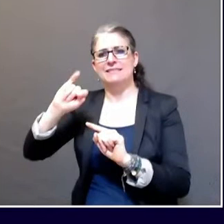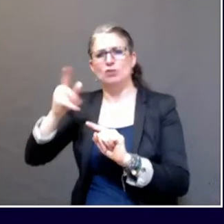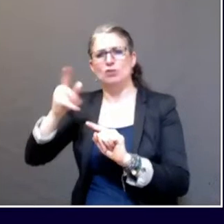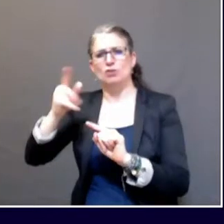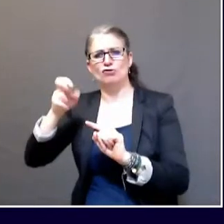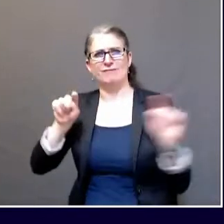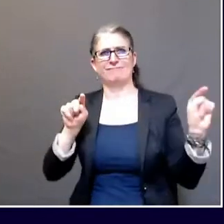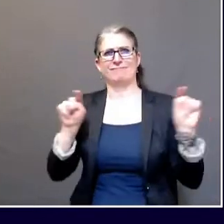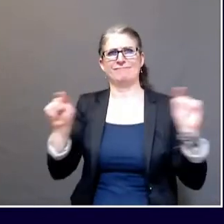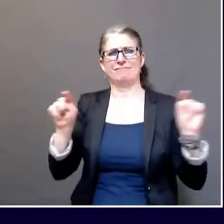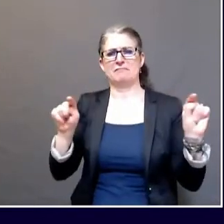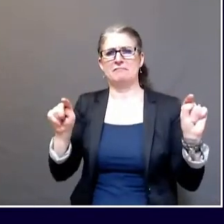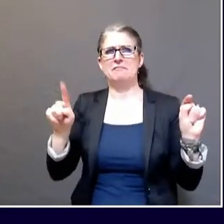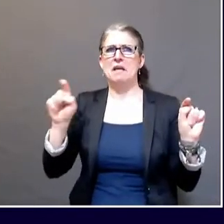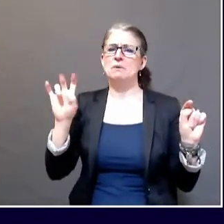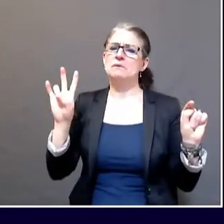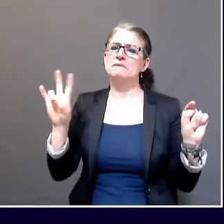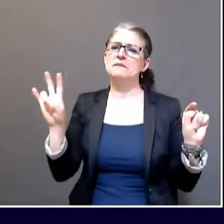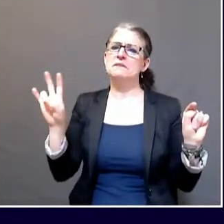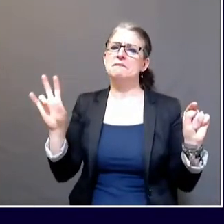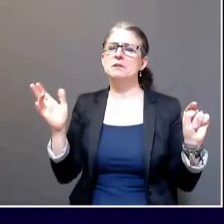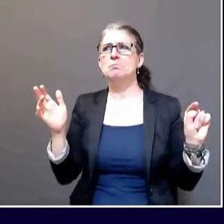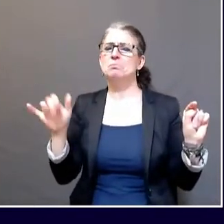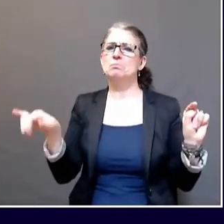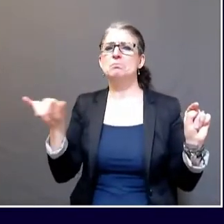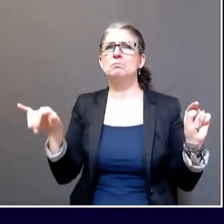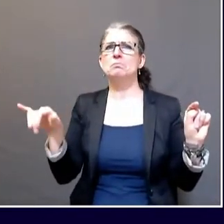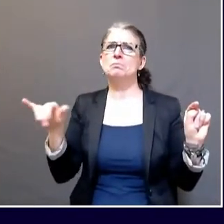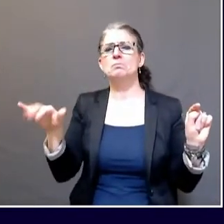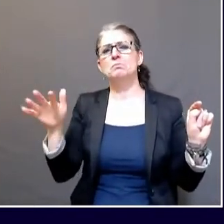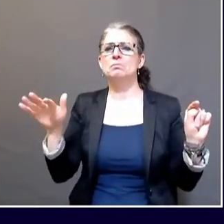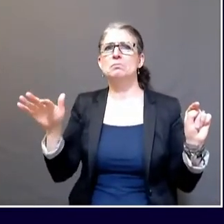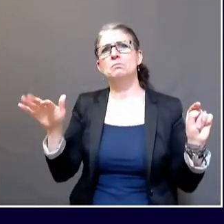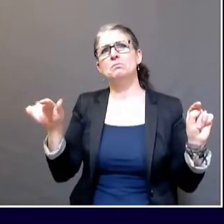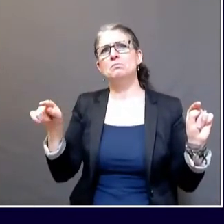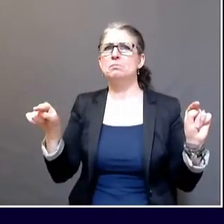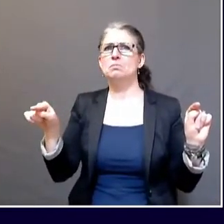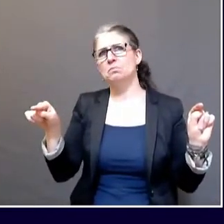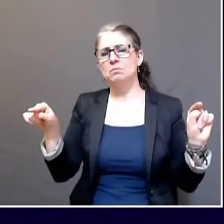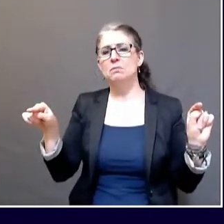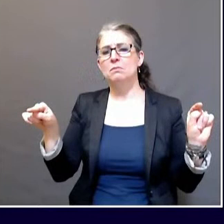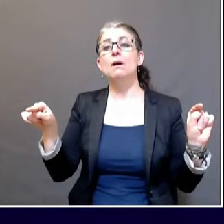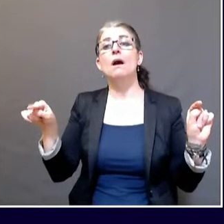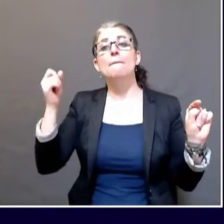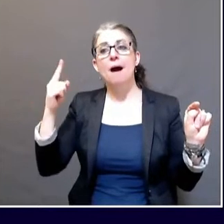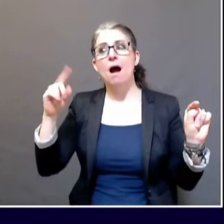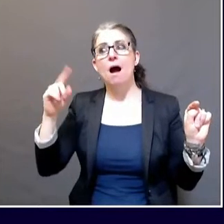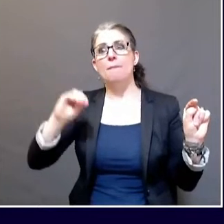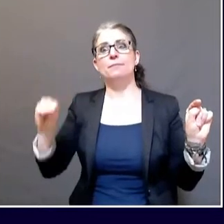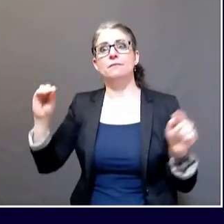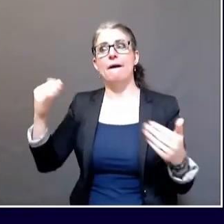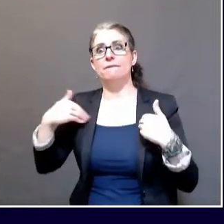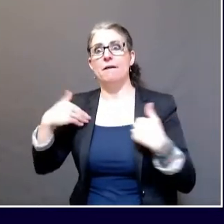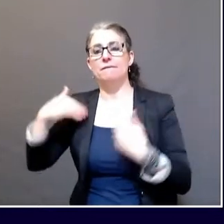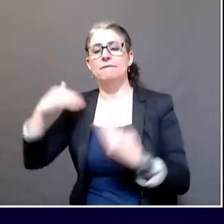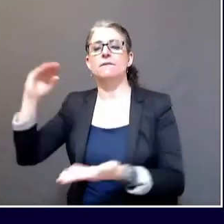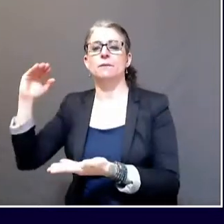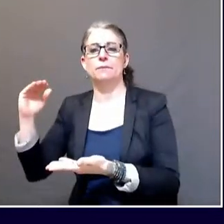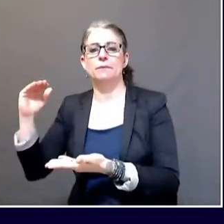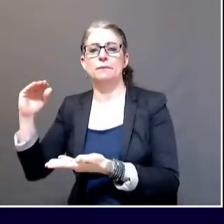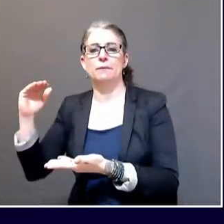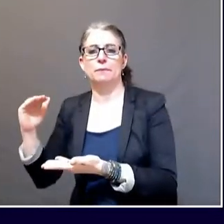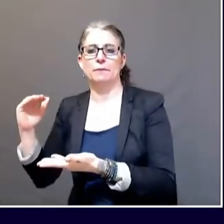steady, the positivity rate among antigen tests has come down. And turning now